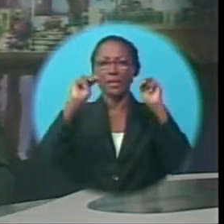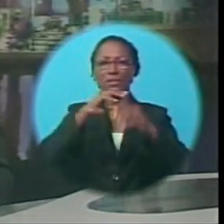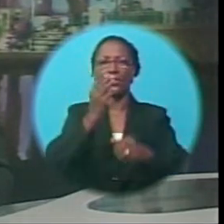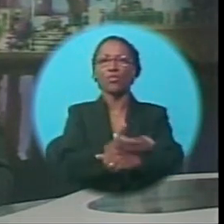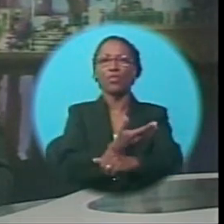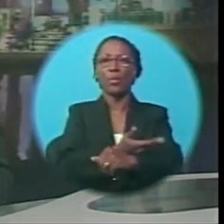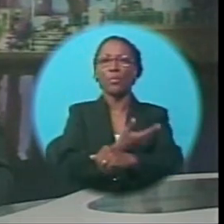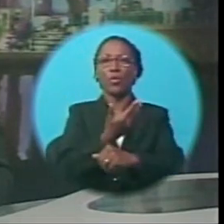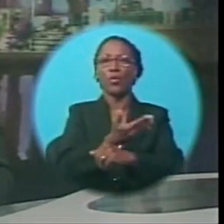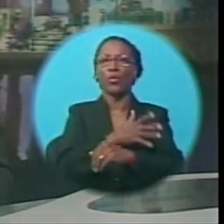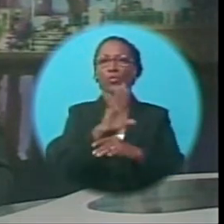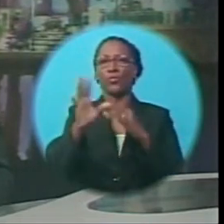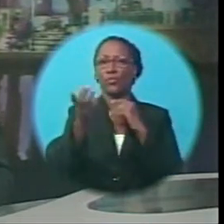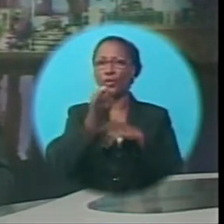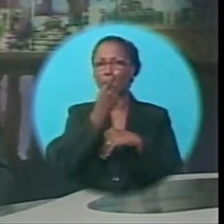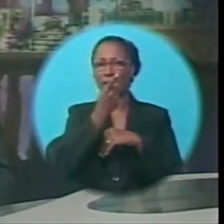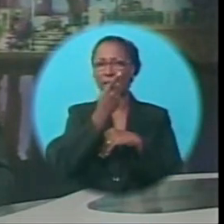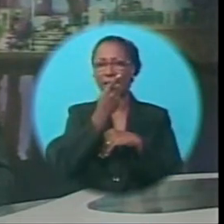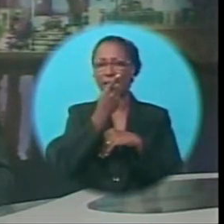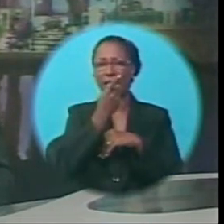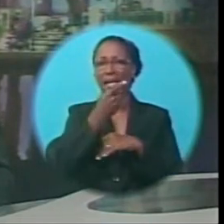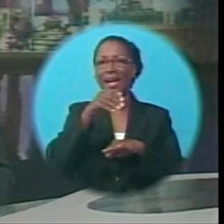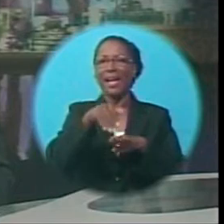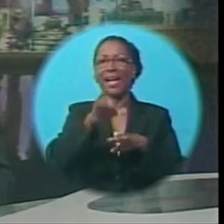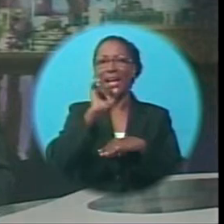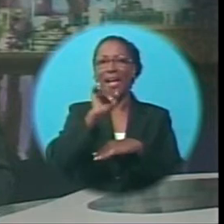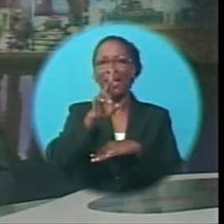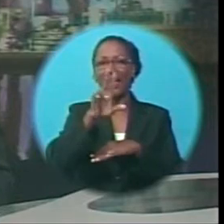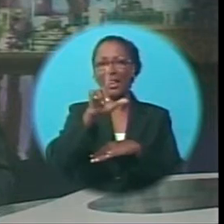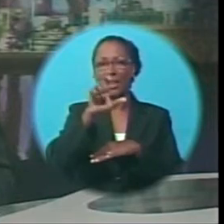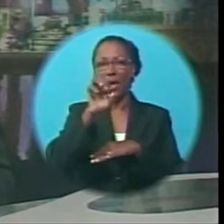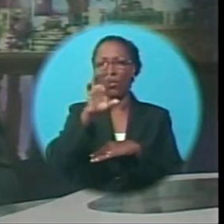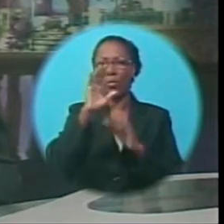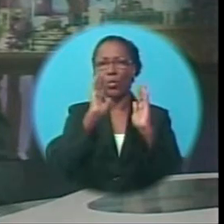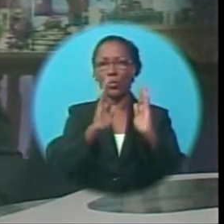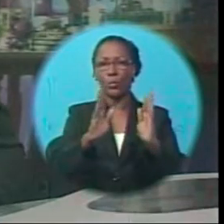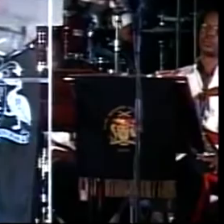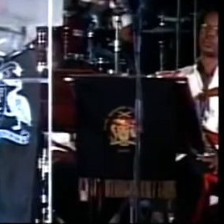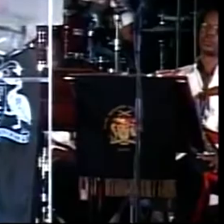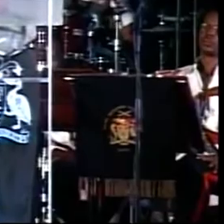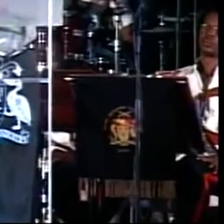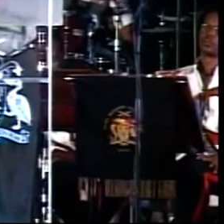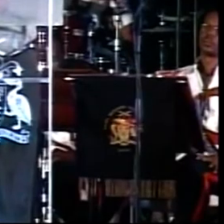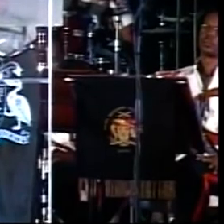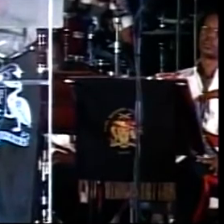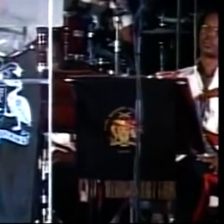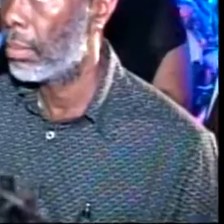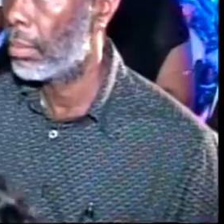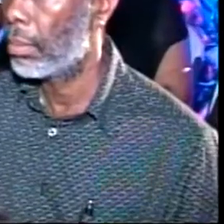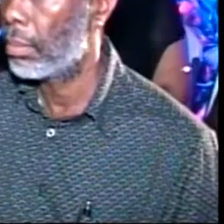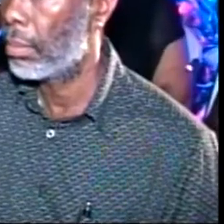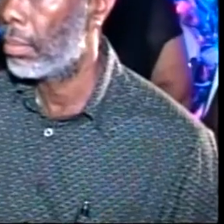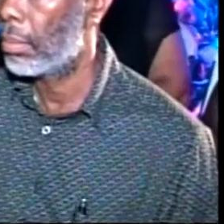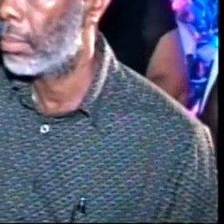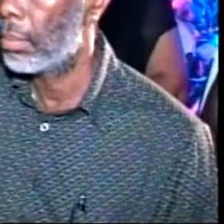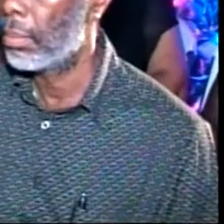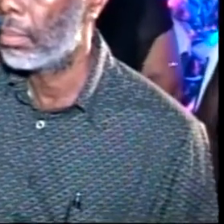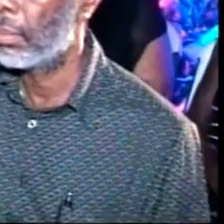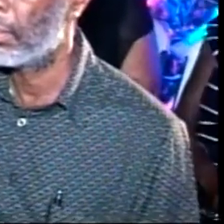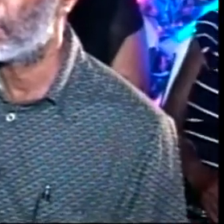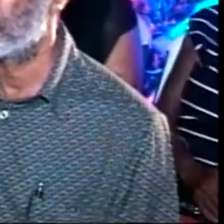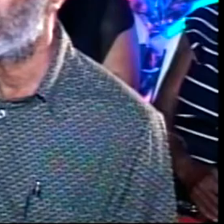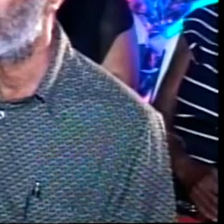at Ilara Court brought down the curtain on this year's festival. Prime Minister Frederick Stewart says the Prime Minister's